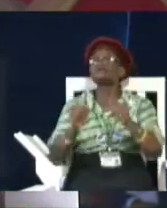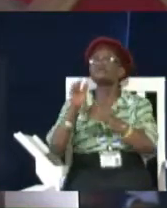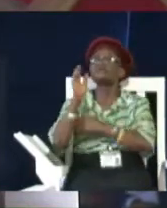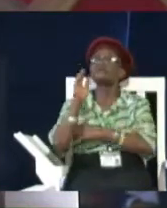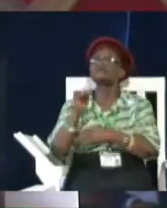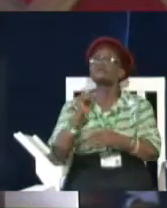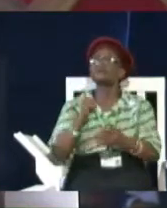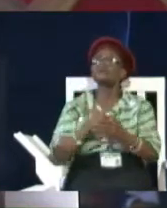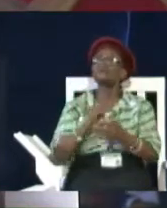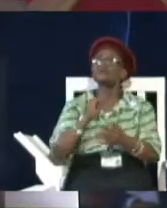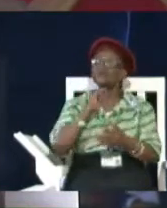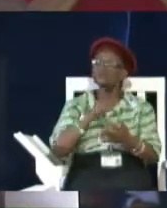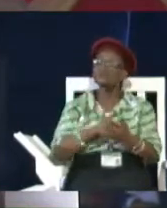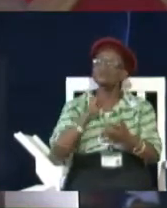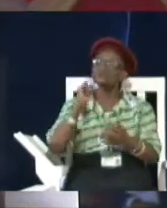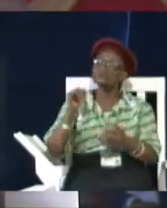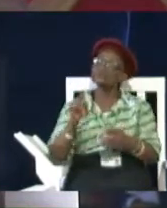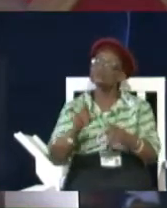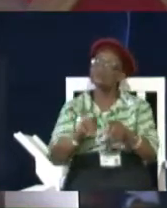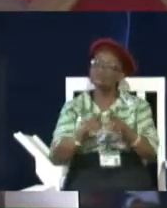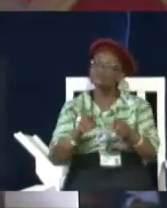it is also to